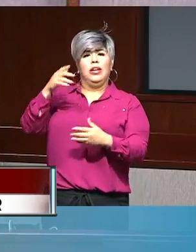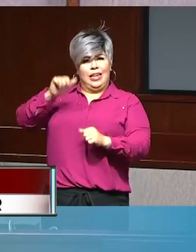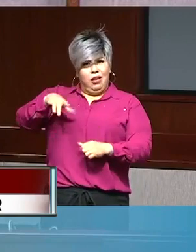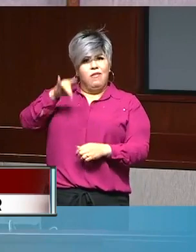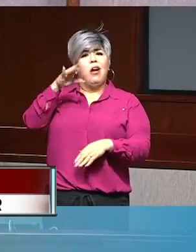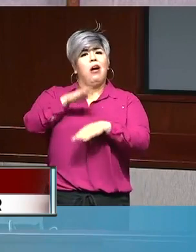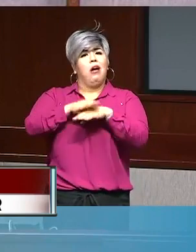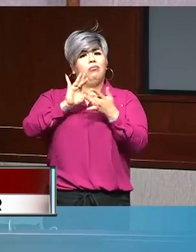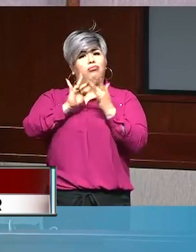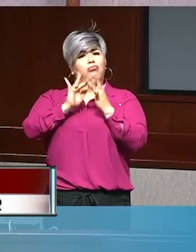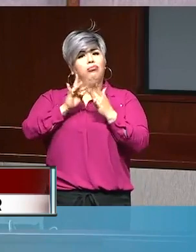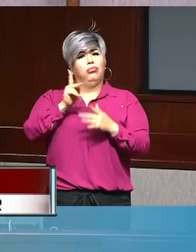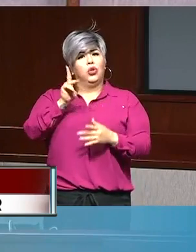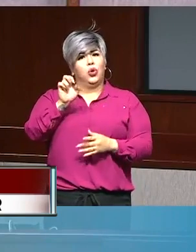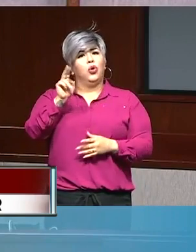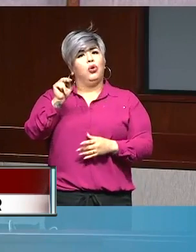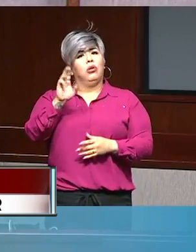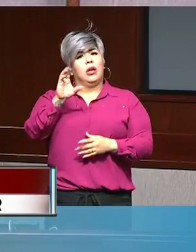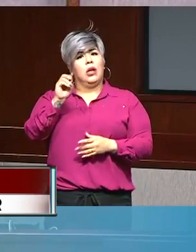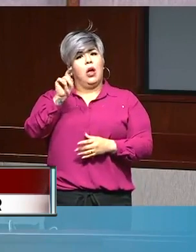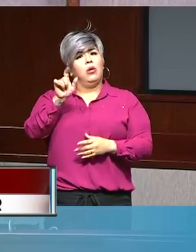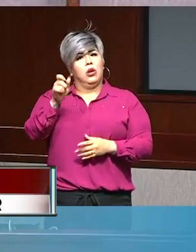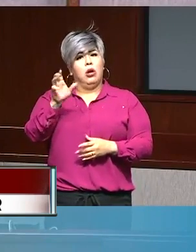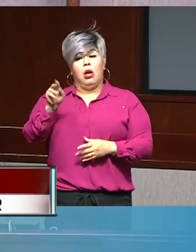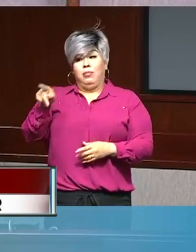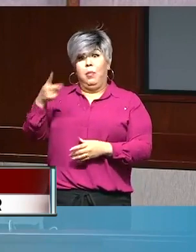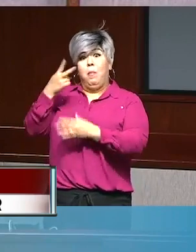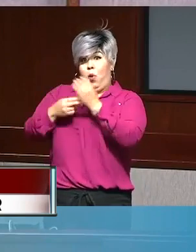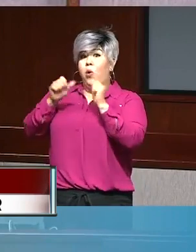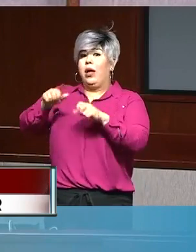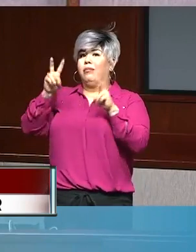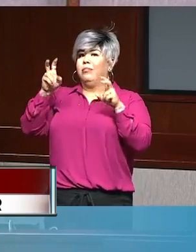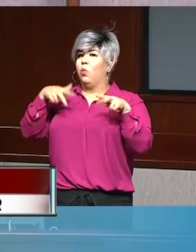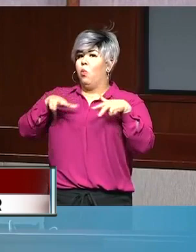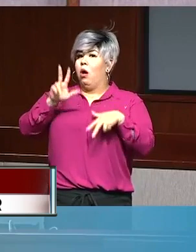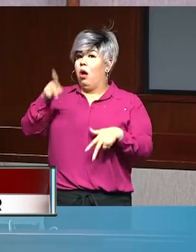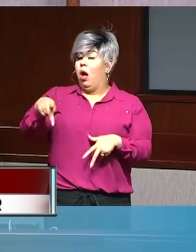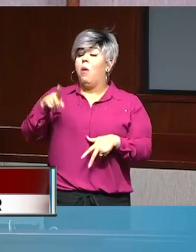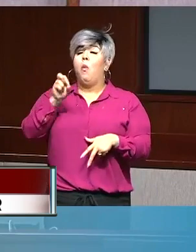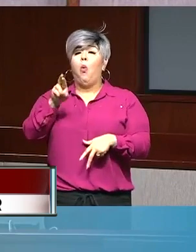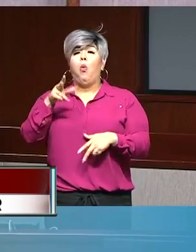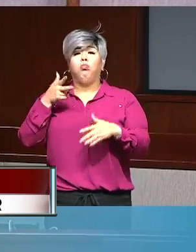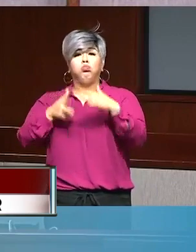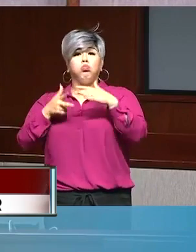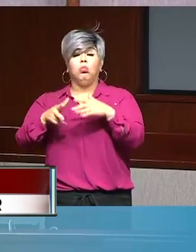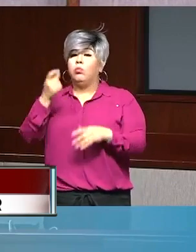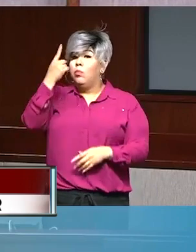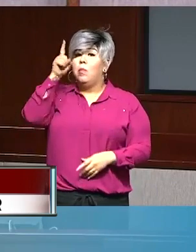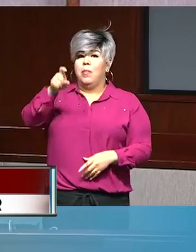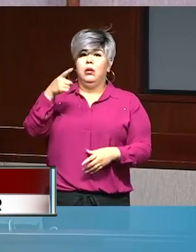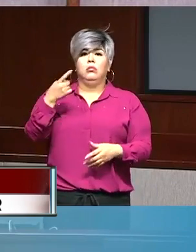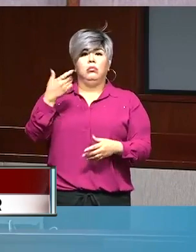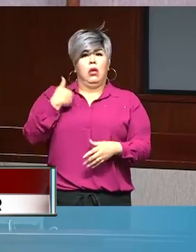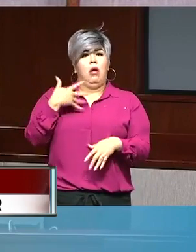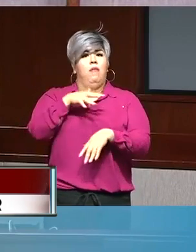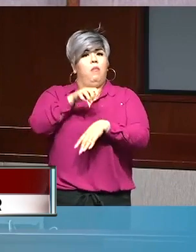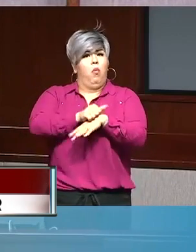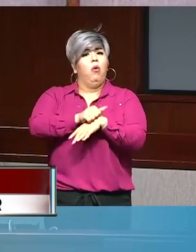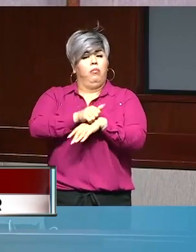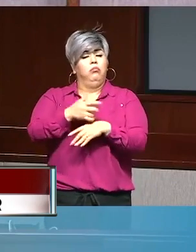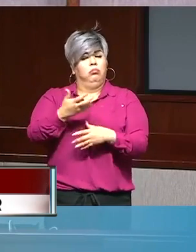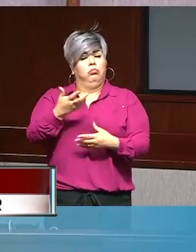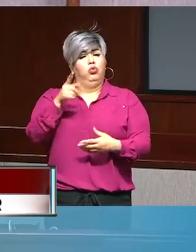You can give them a call. That is a drive-through and a walk-up site. You do need an appointment, so please make sure that you gather